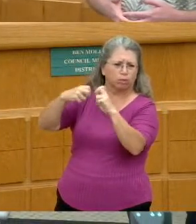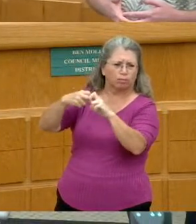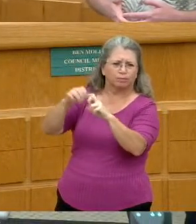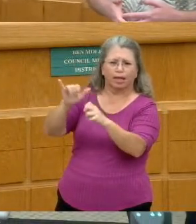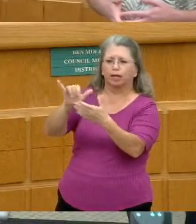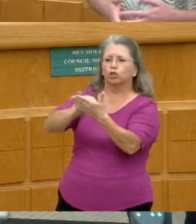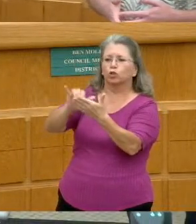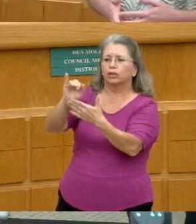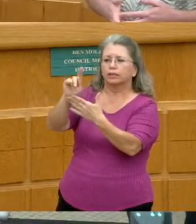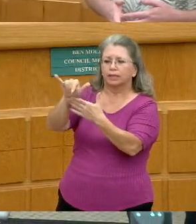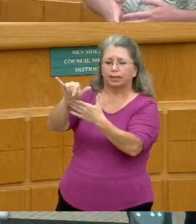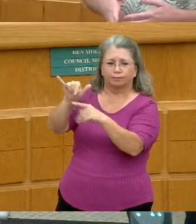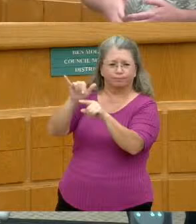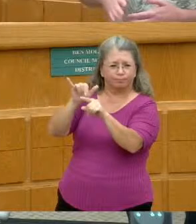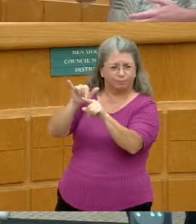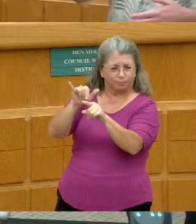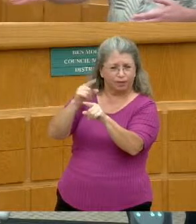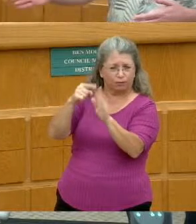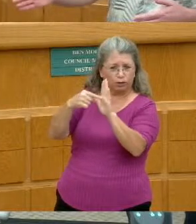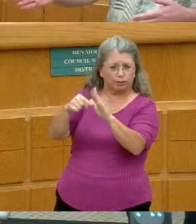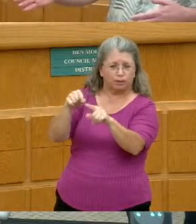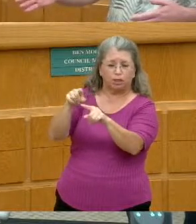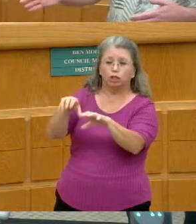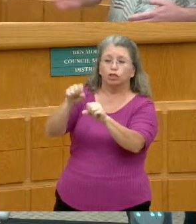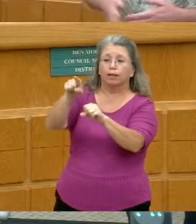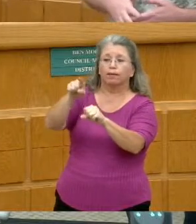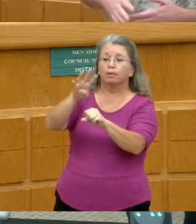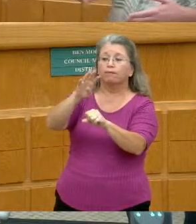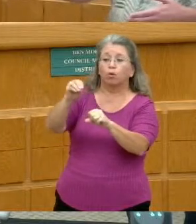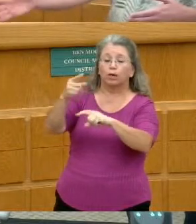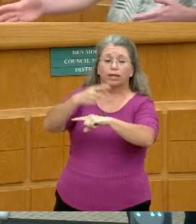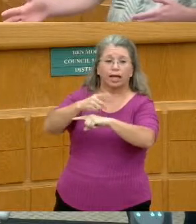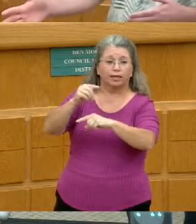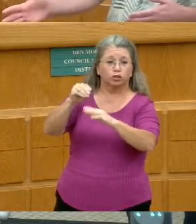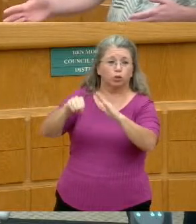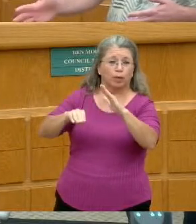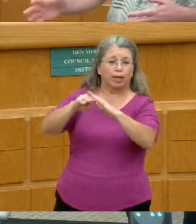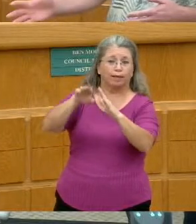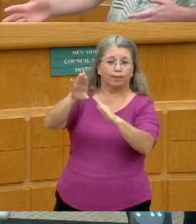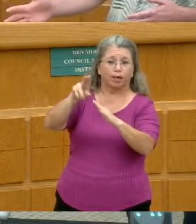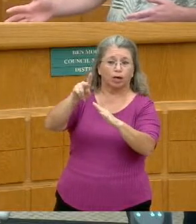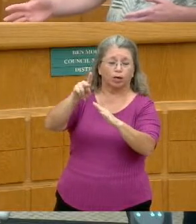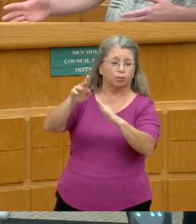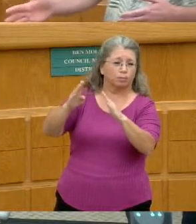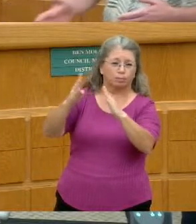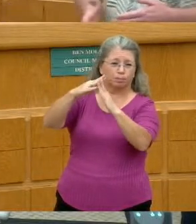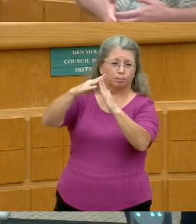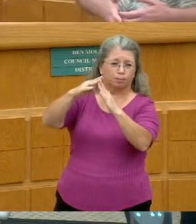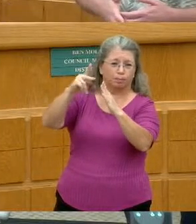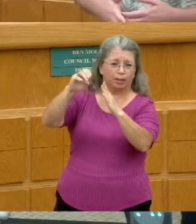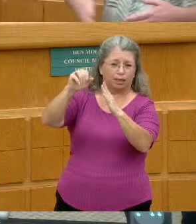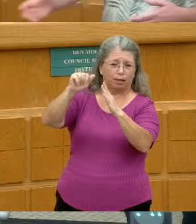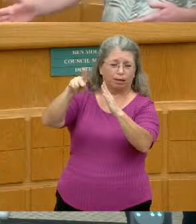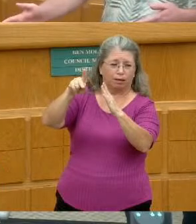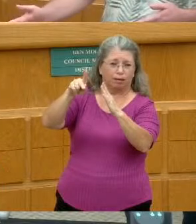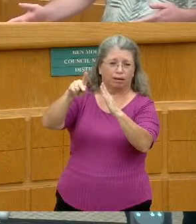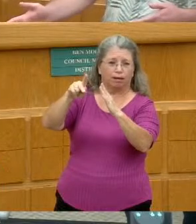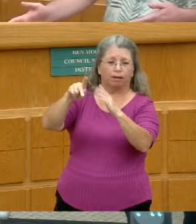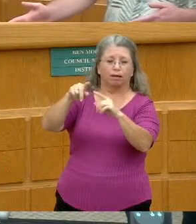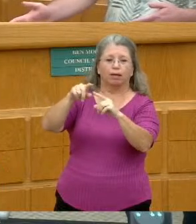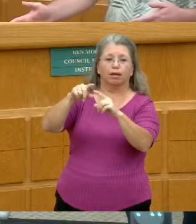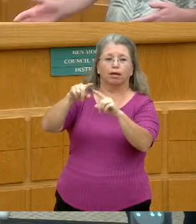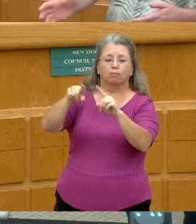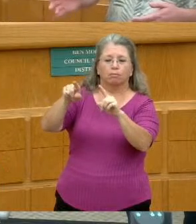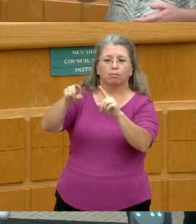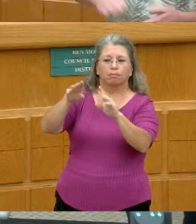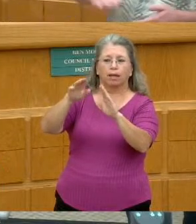40 days to hit the peak. It's possible to hit the peak after about 10 days, but it took them 40 days to